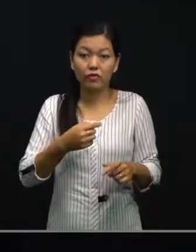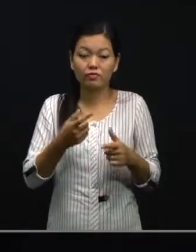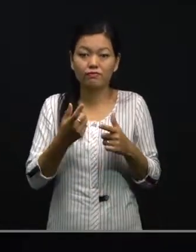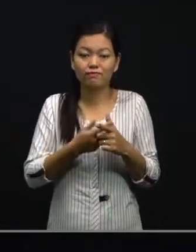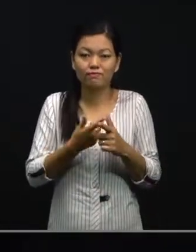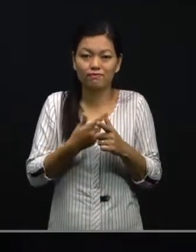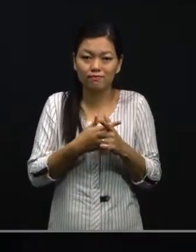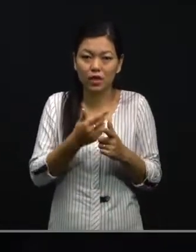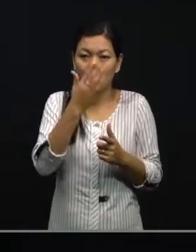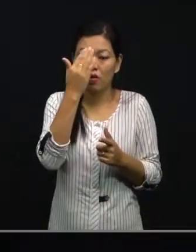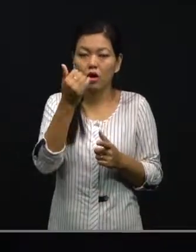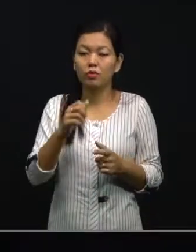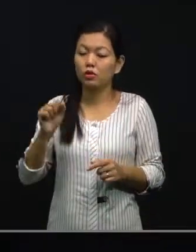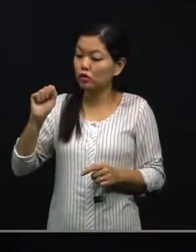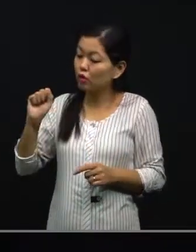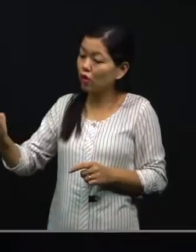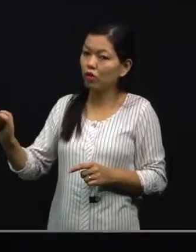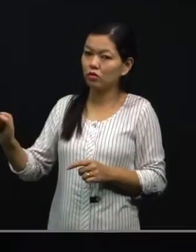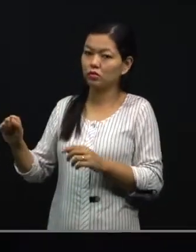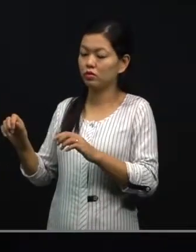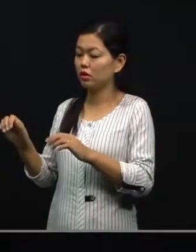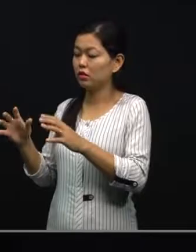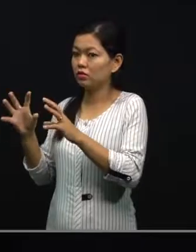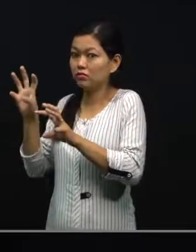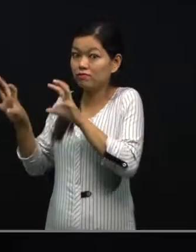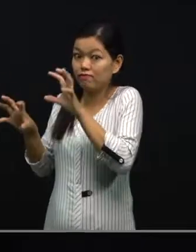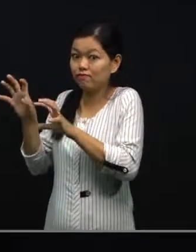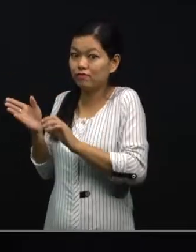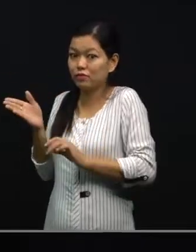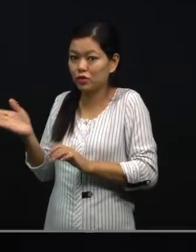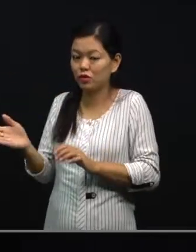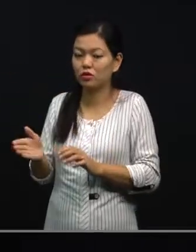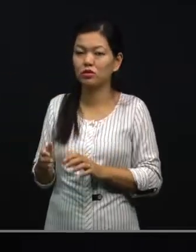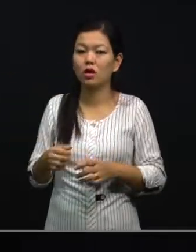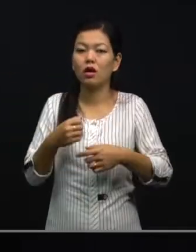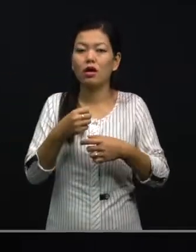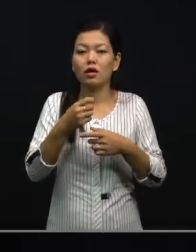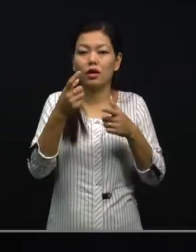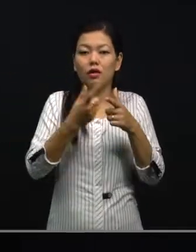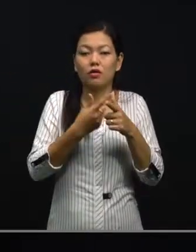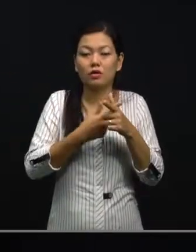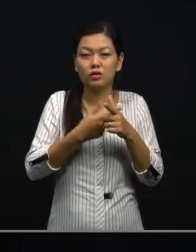the armor, for instance, choosing the costume, the armor. He was very proud of that heritage, and he's